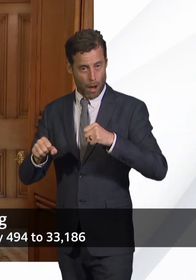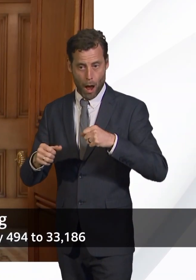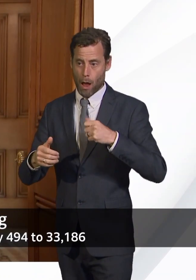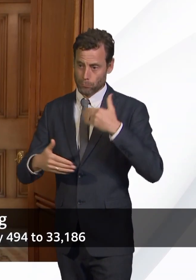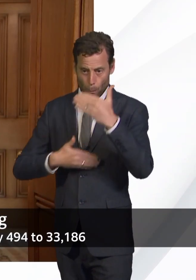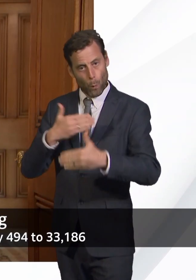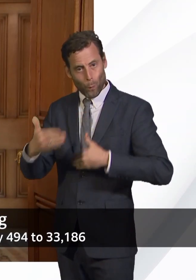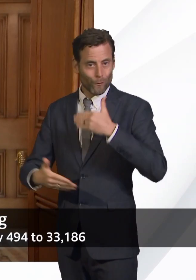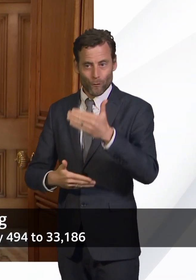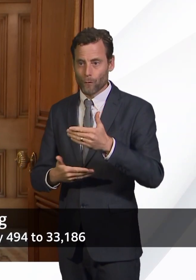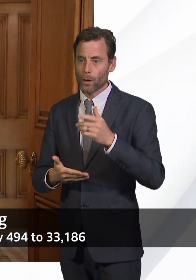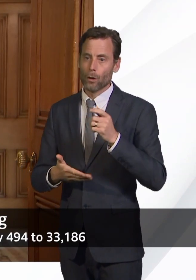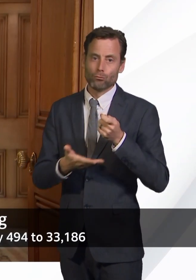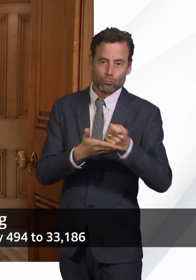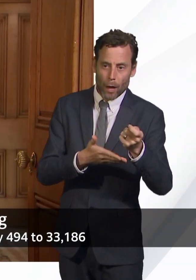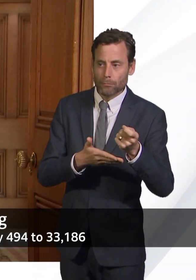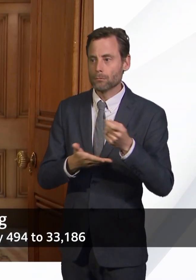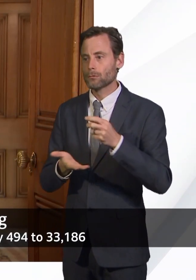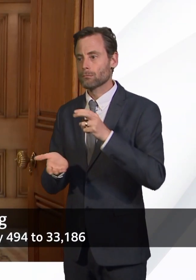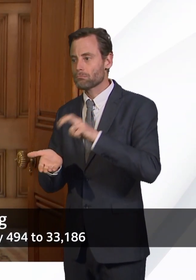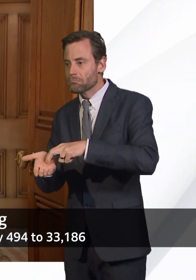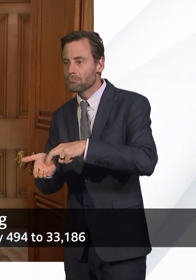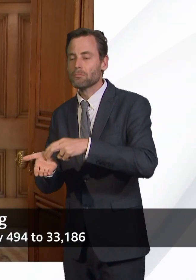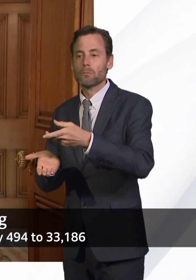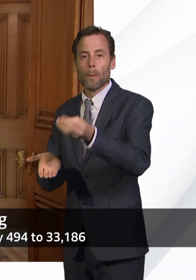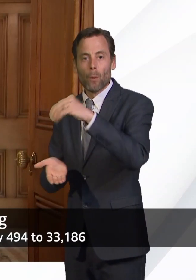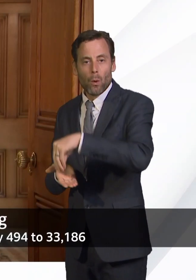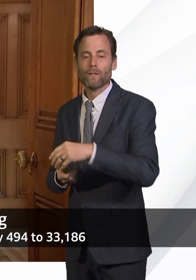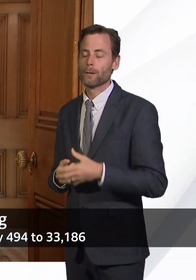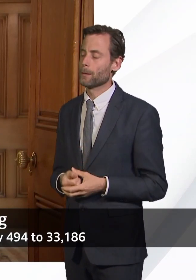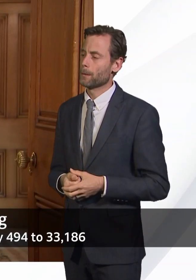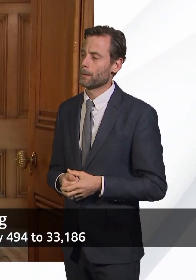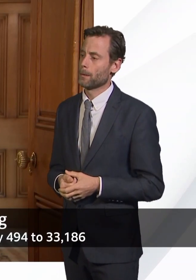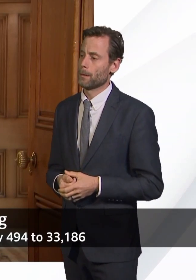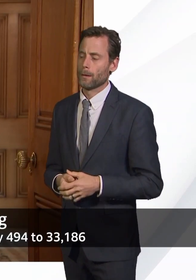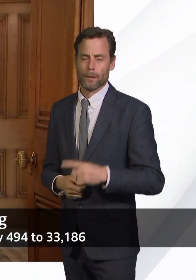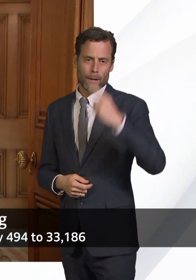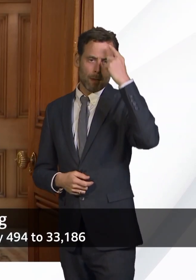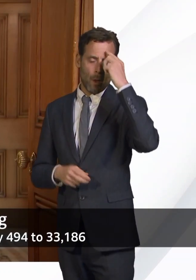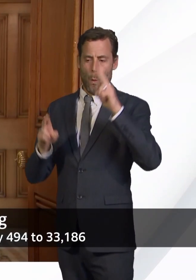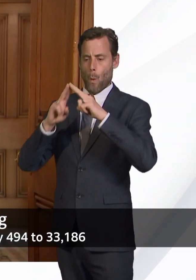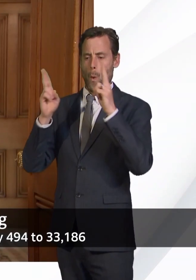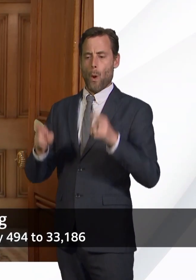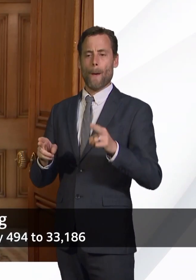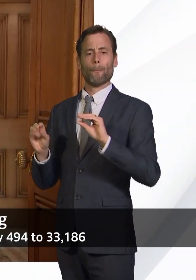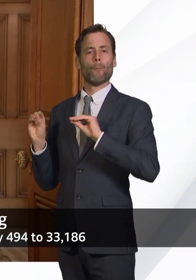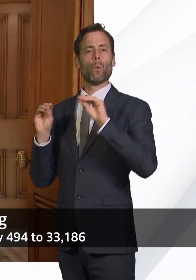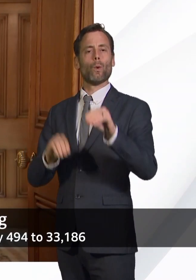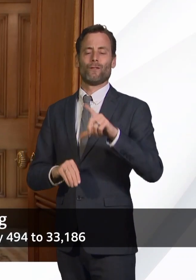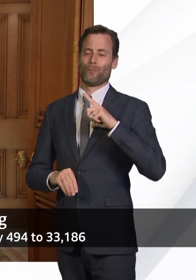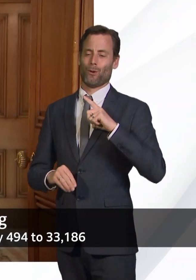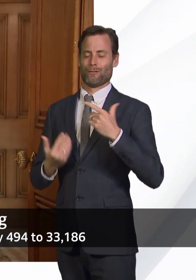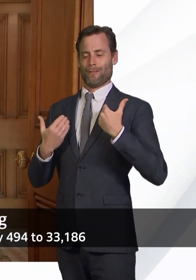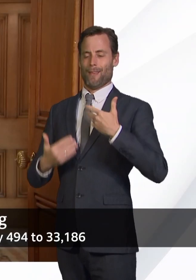effect. For most people, moving home is not a luxury. People decide to move home because